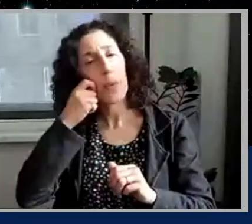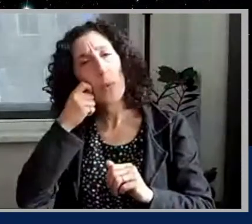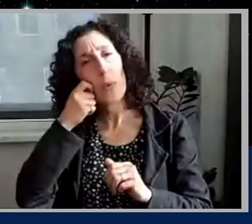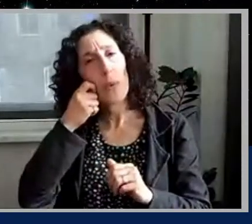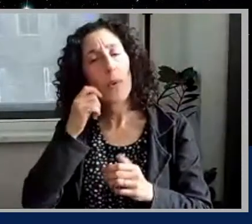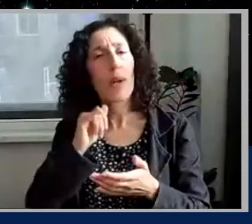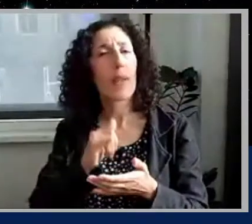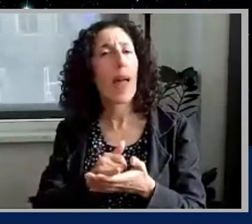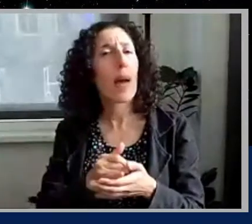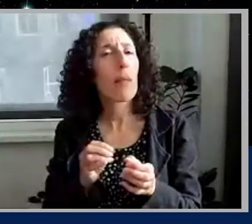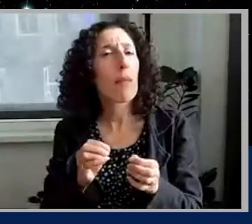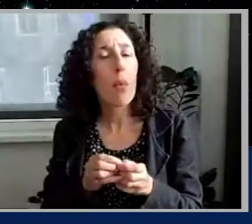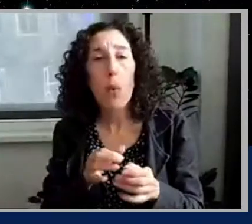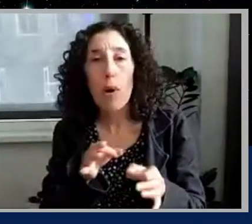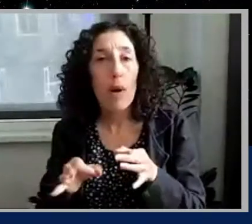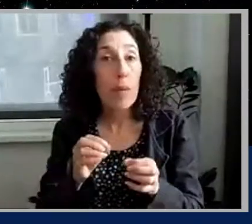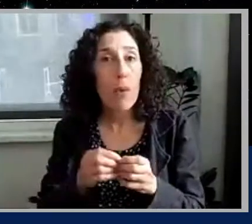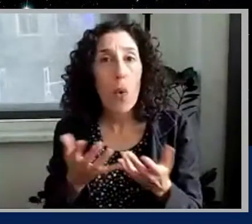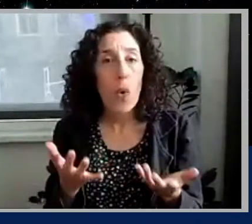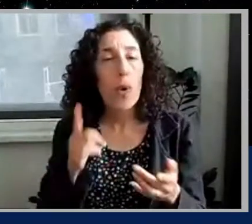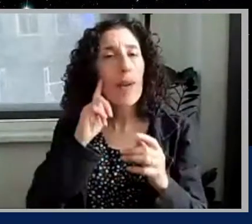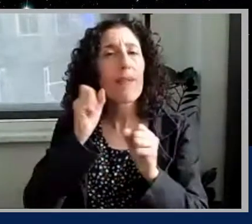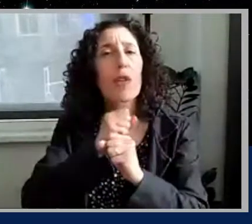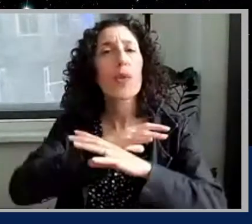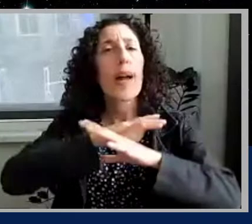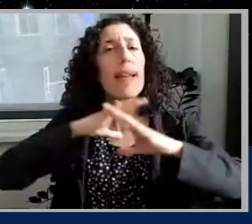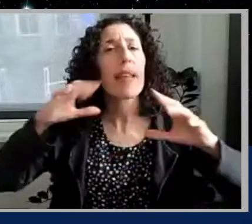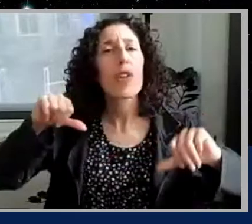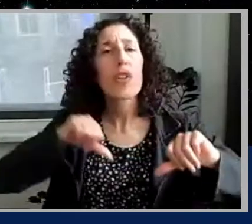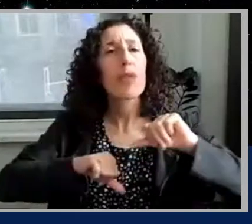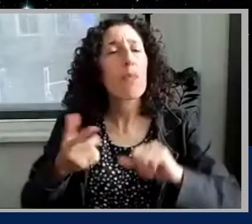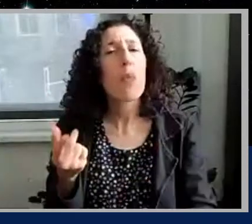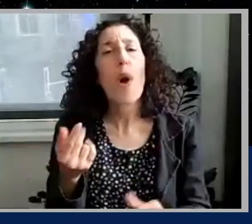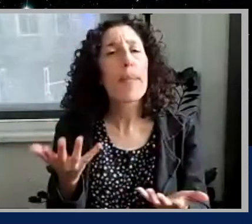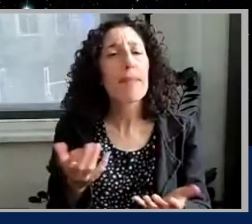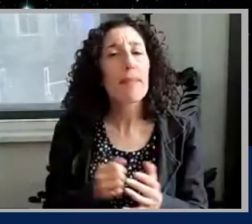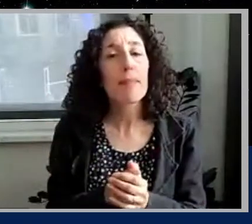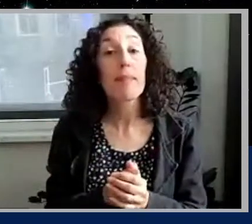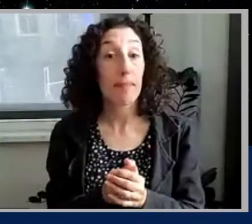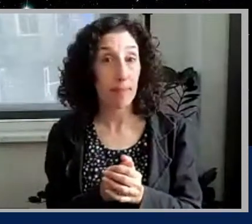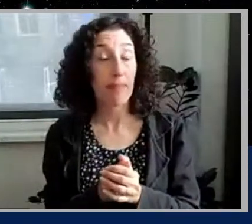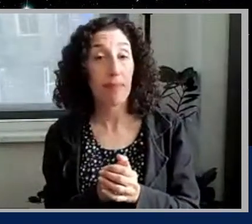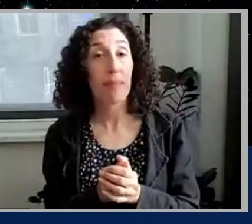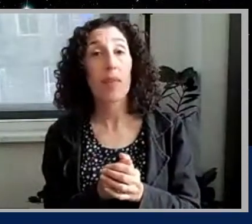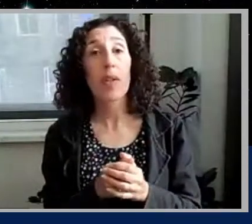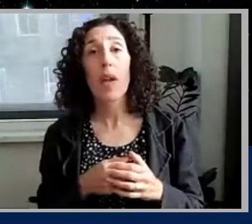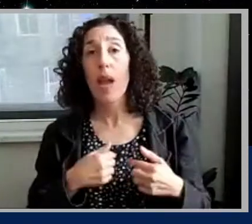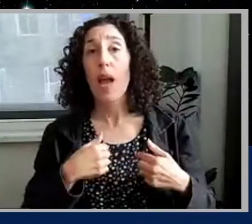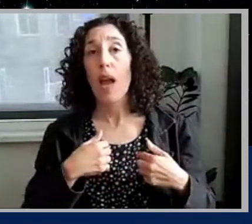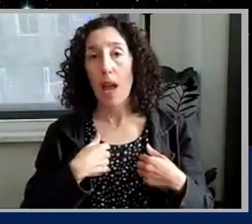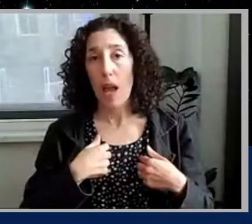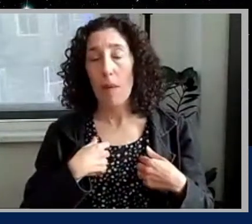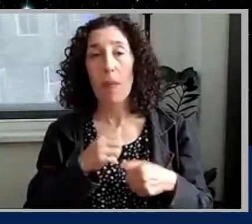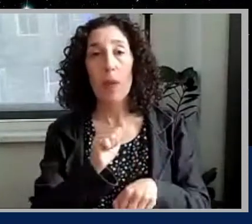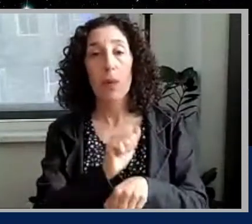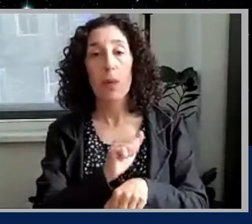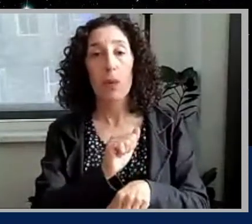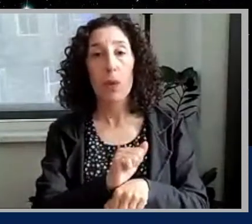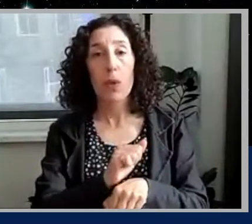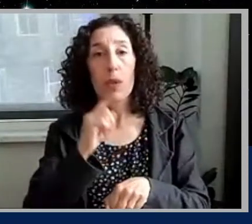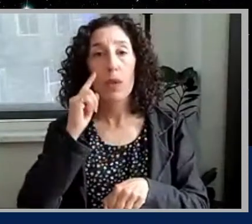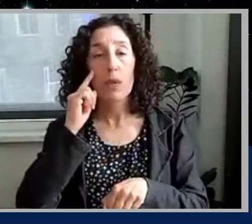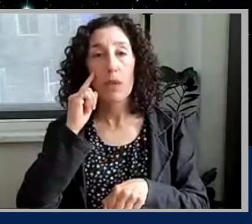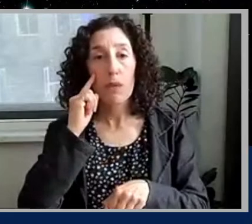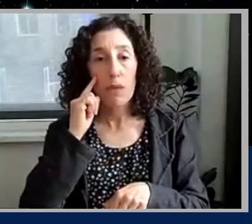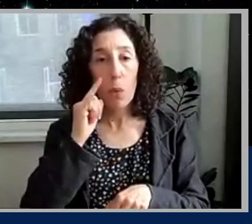right? Yeah. So I've worked for an X-ray telescope for like my whole career, essentially for